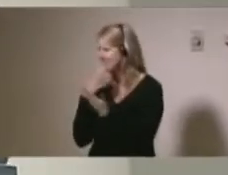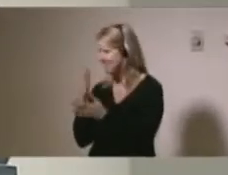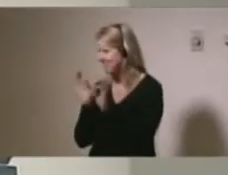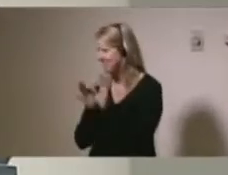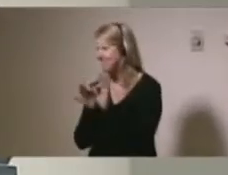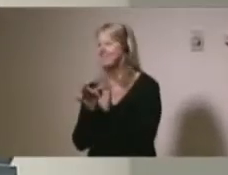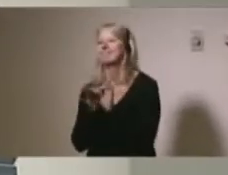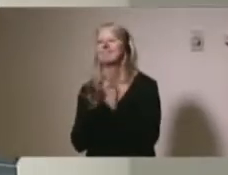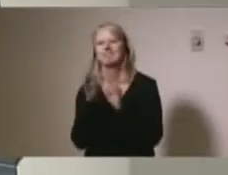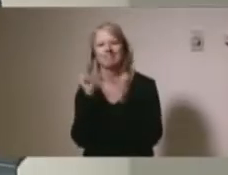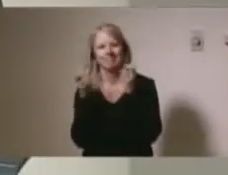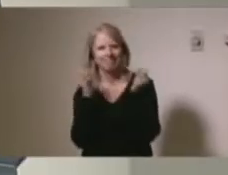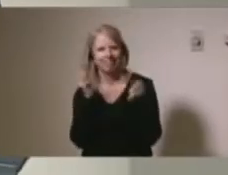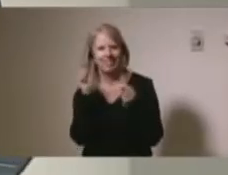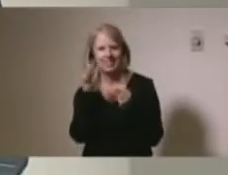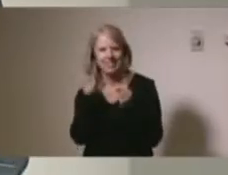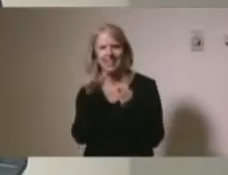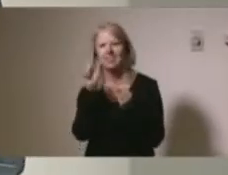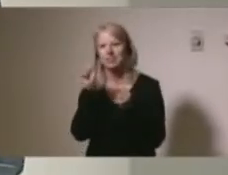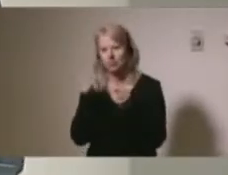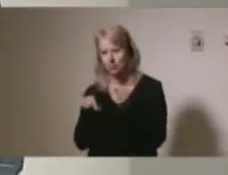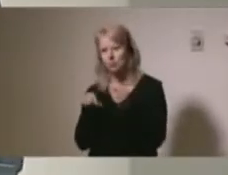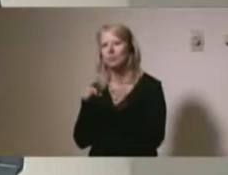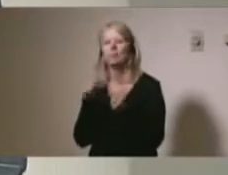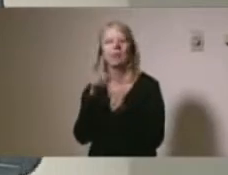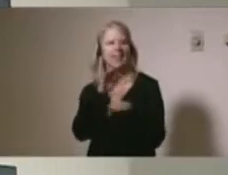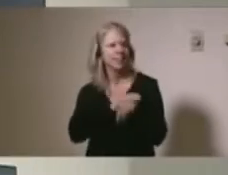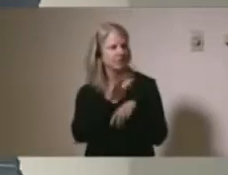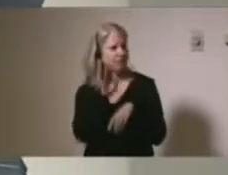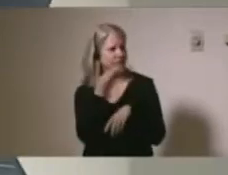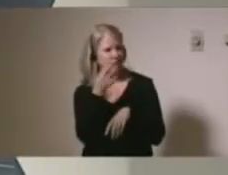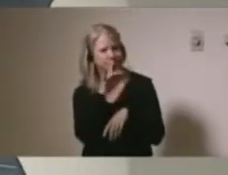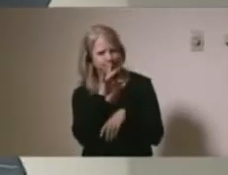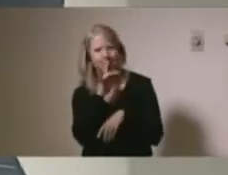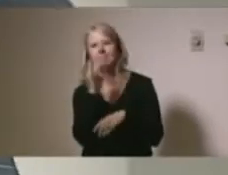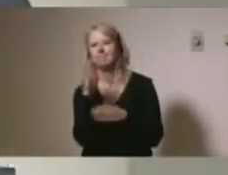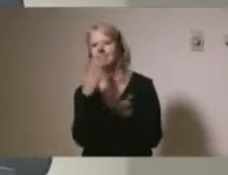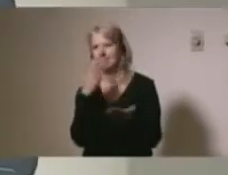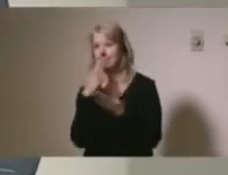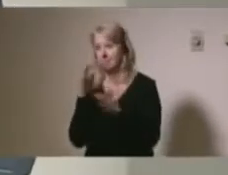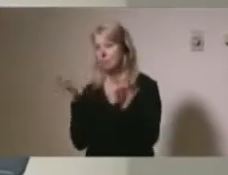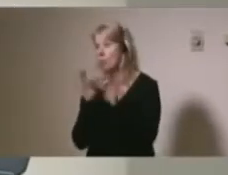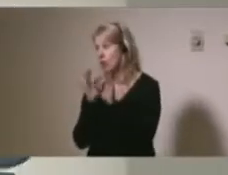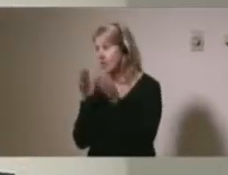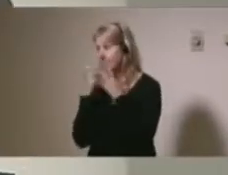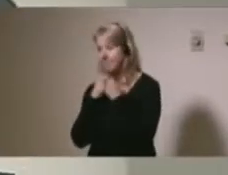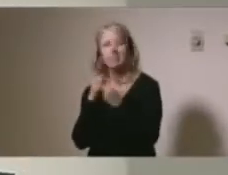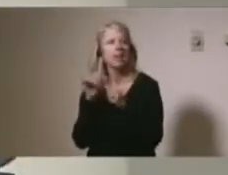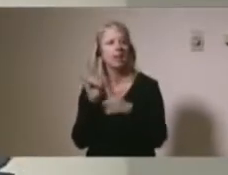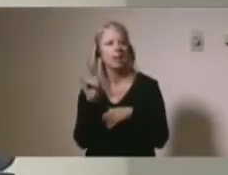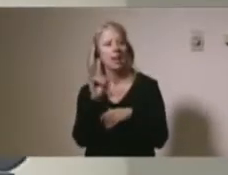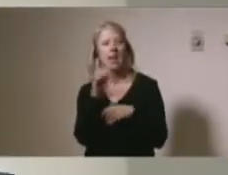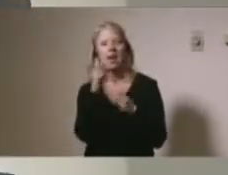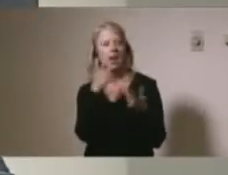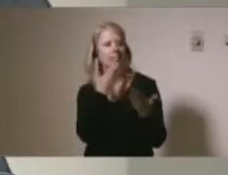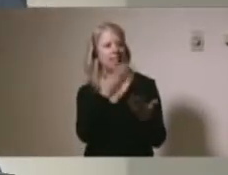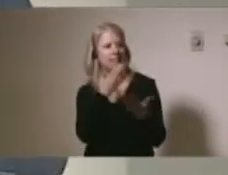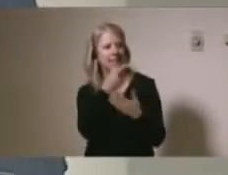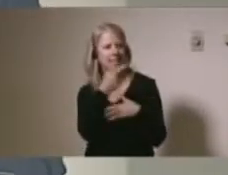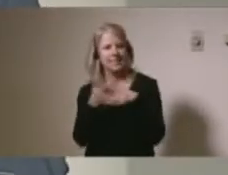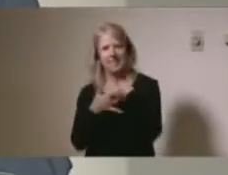English, French, and sign language. Thank you very much. That was important. I'd like to thank the